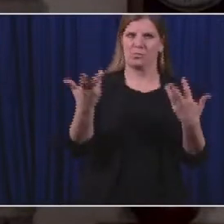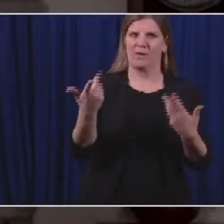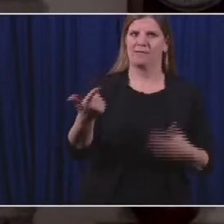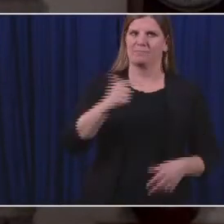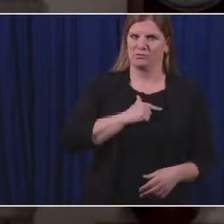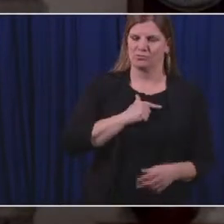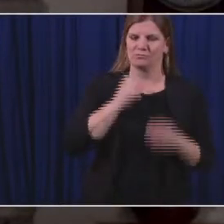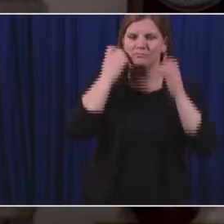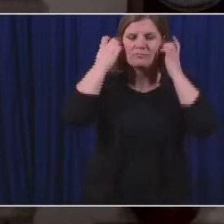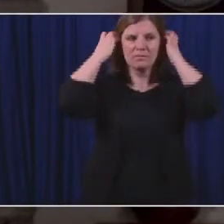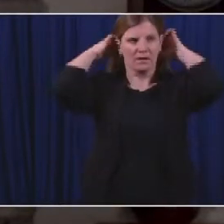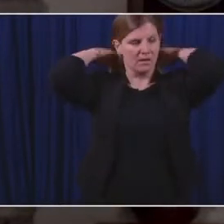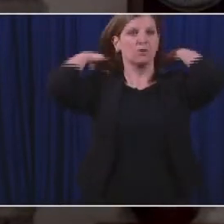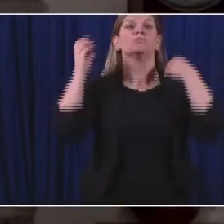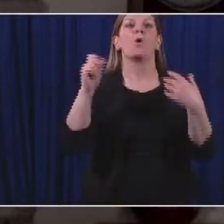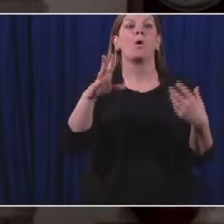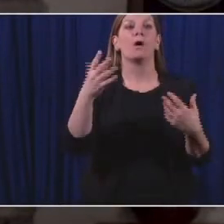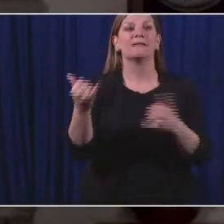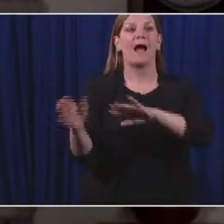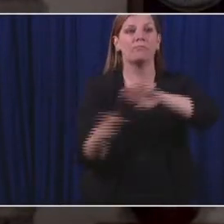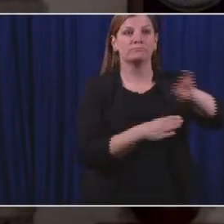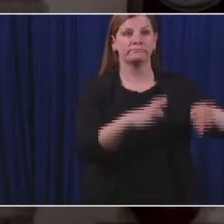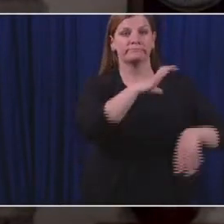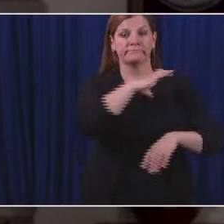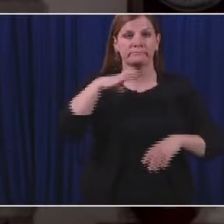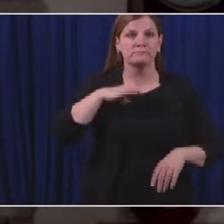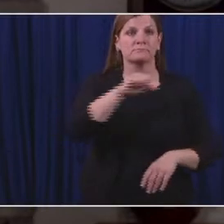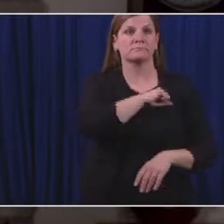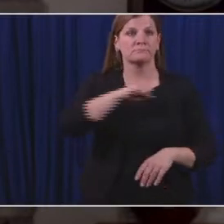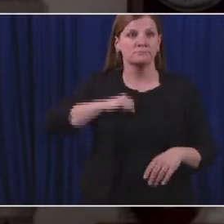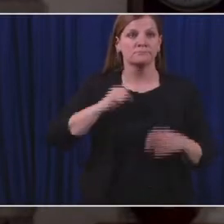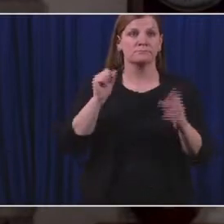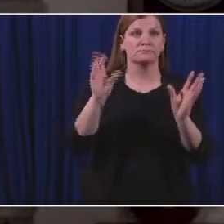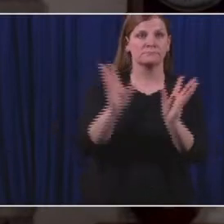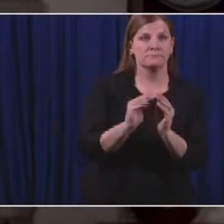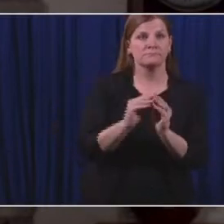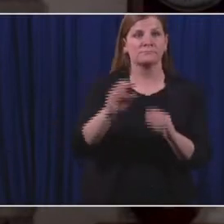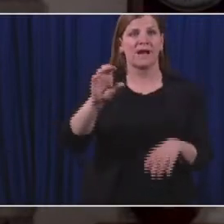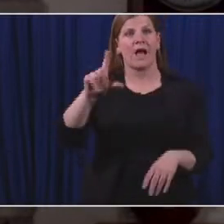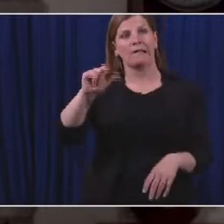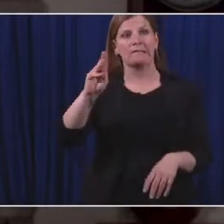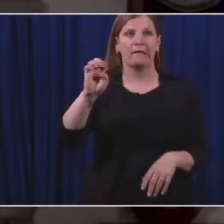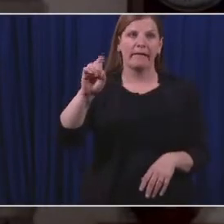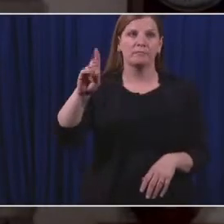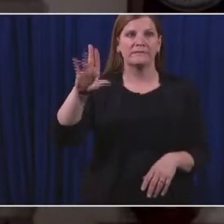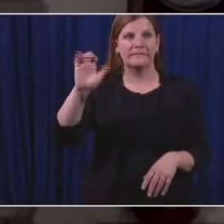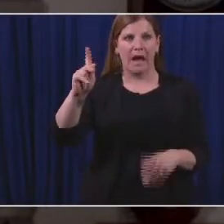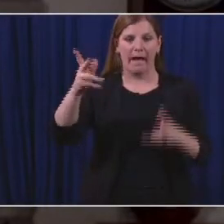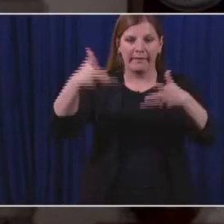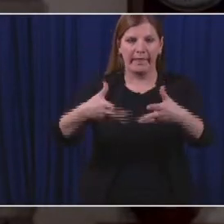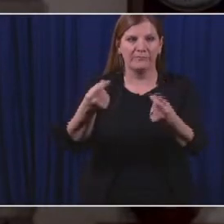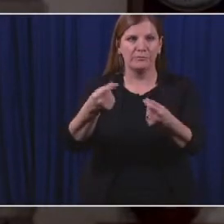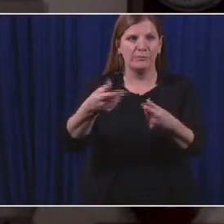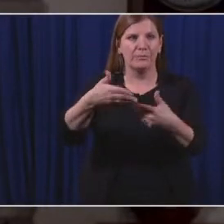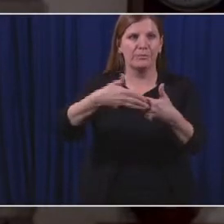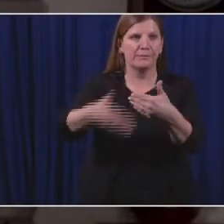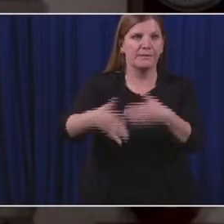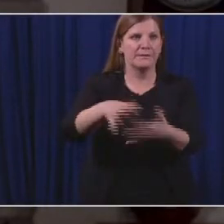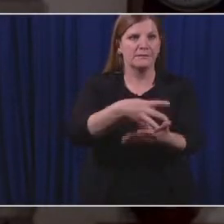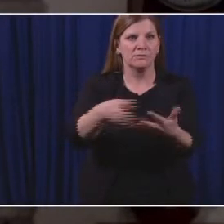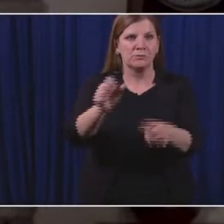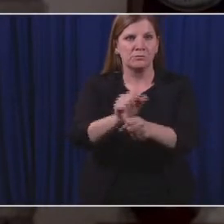had discussions over the weekend. I'll just name a few things. It's not an exhaustive list.